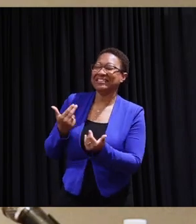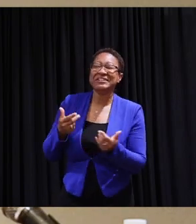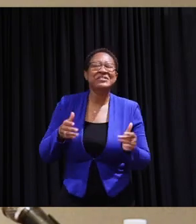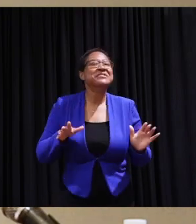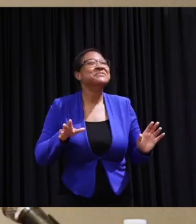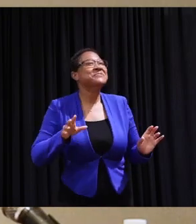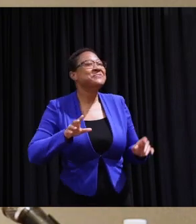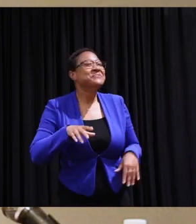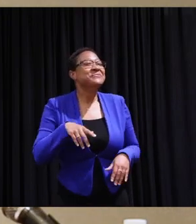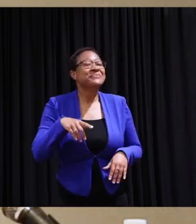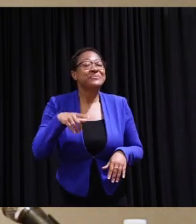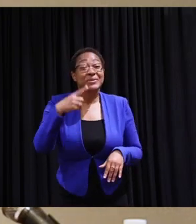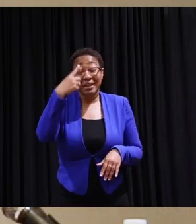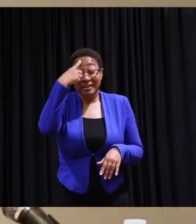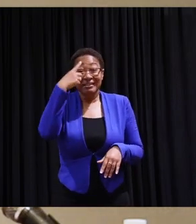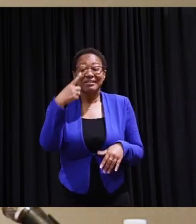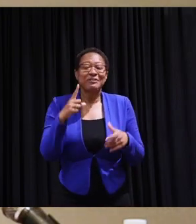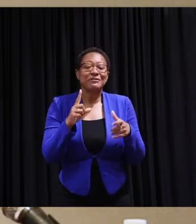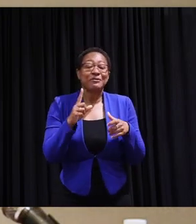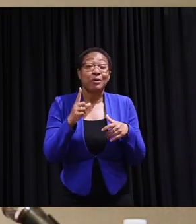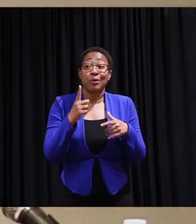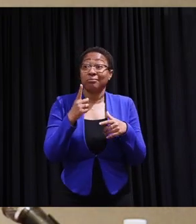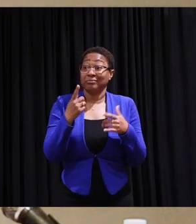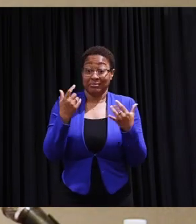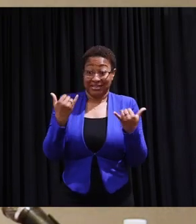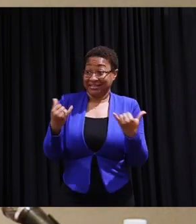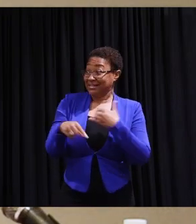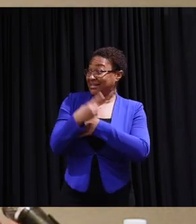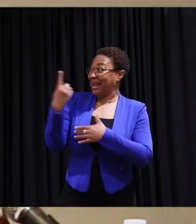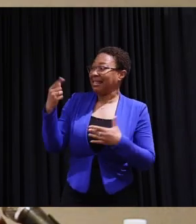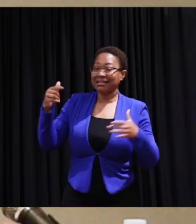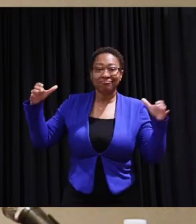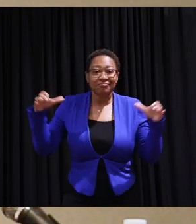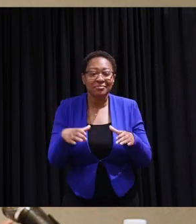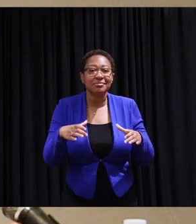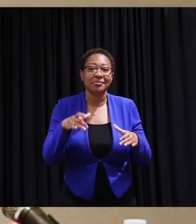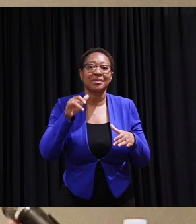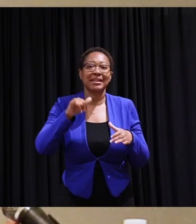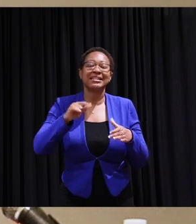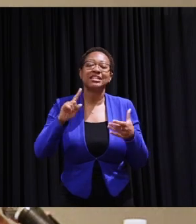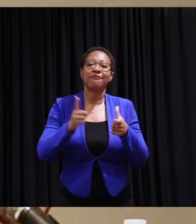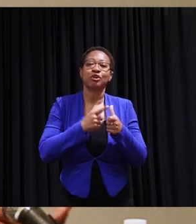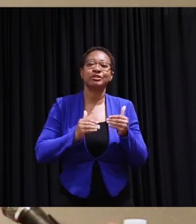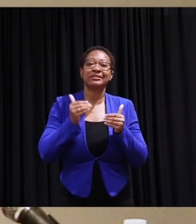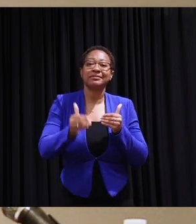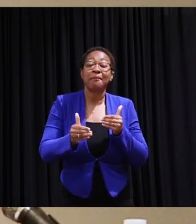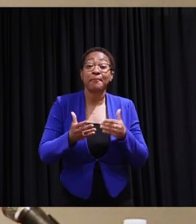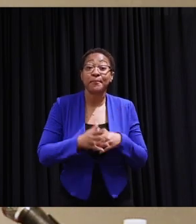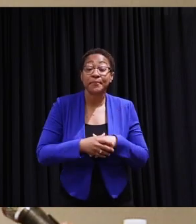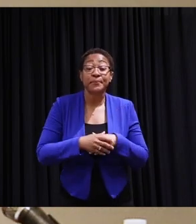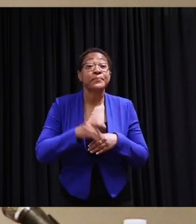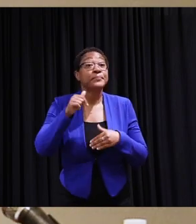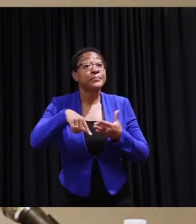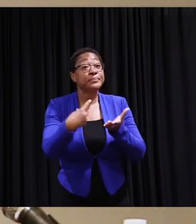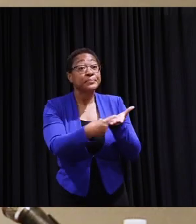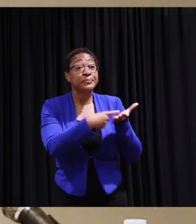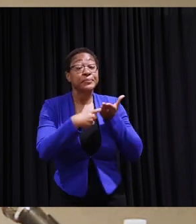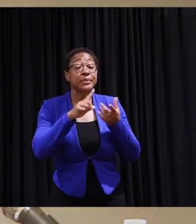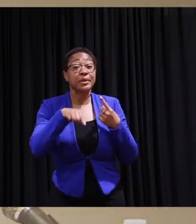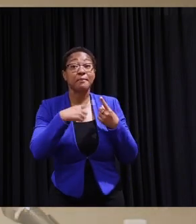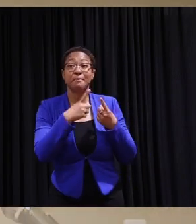I think what we're doing today is the first step. And this isn't, you know, this conversation, having